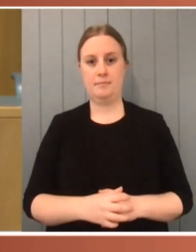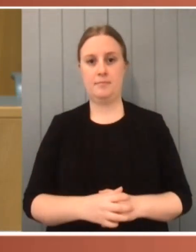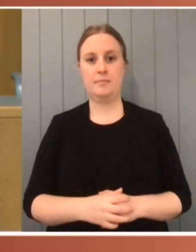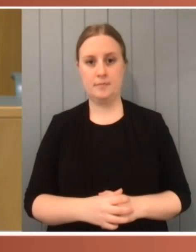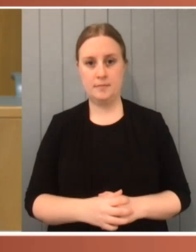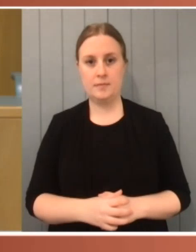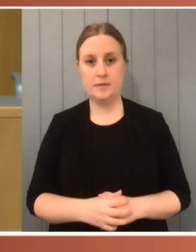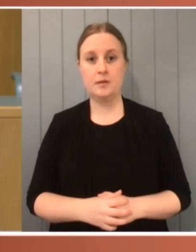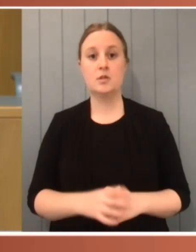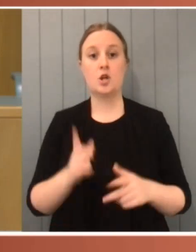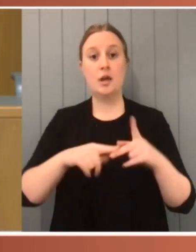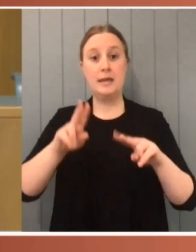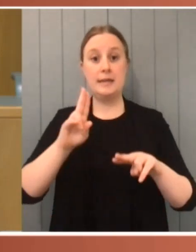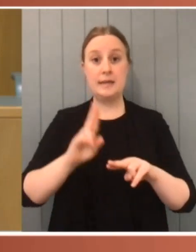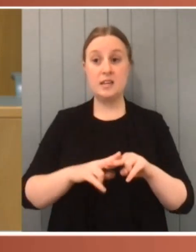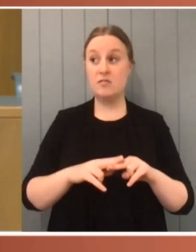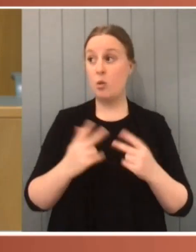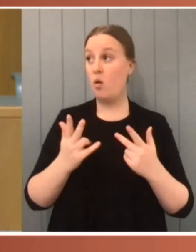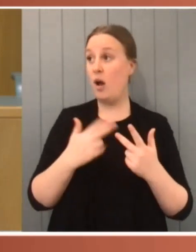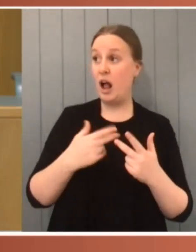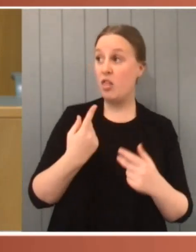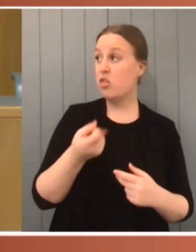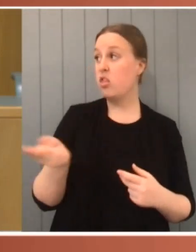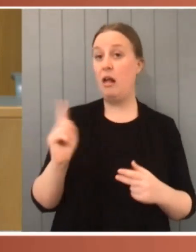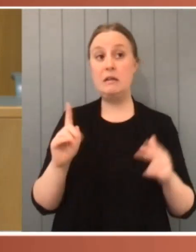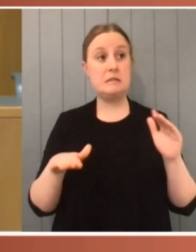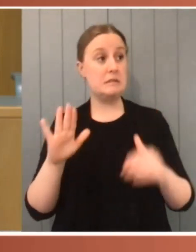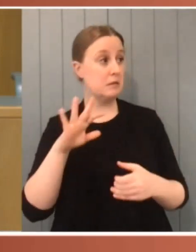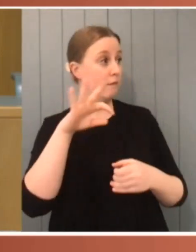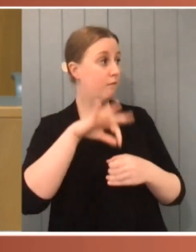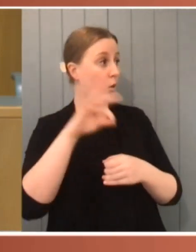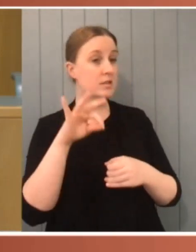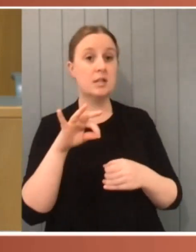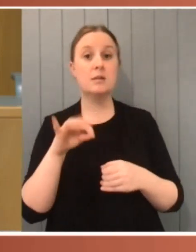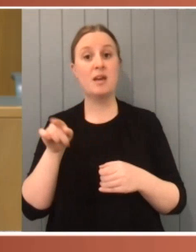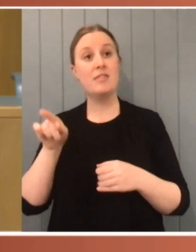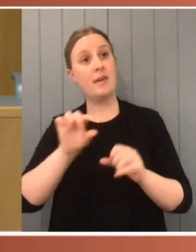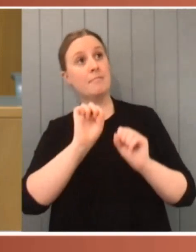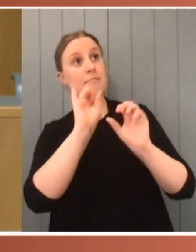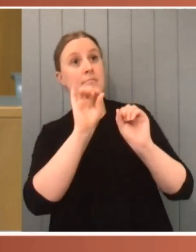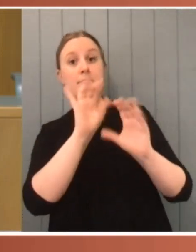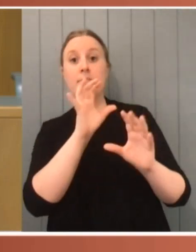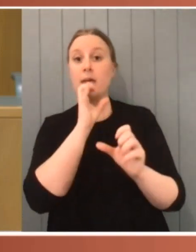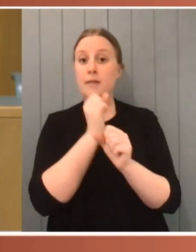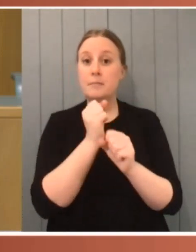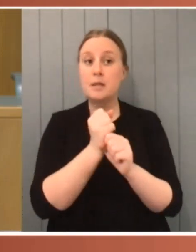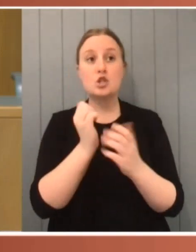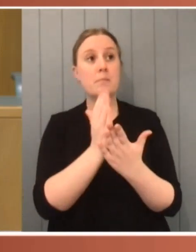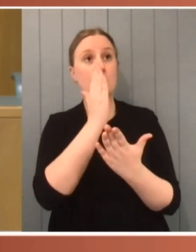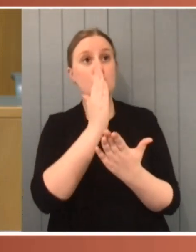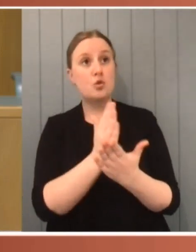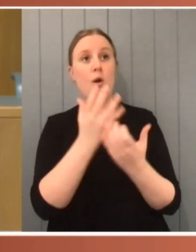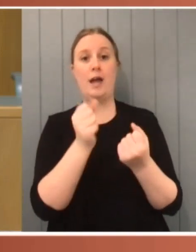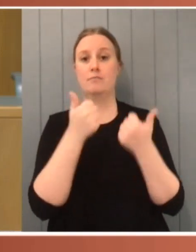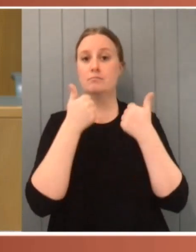citizens are voting, they are contributing to public reasoning, not because they are ensuring that there's a representative system